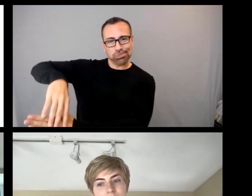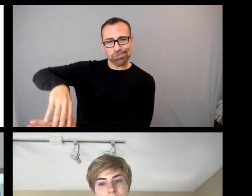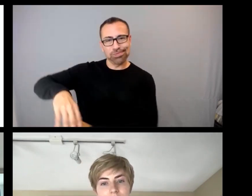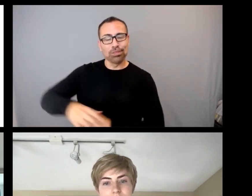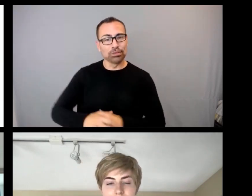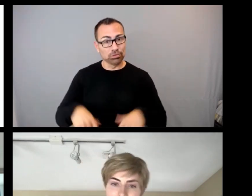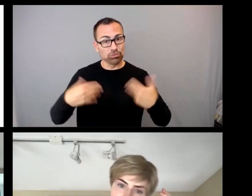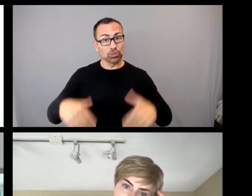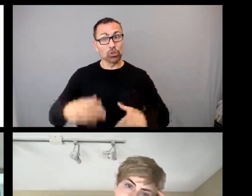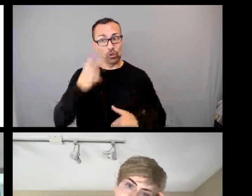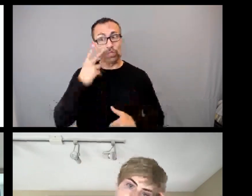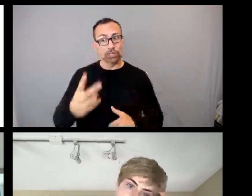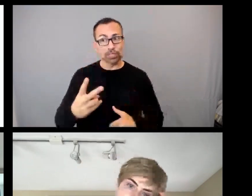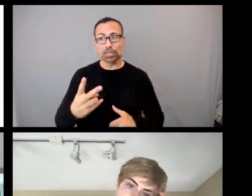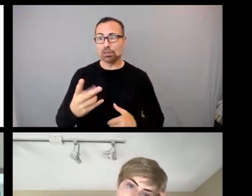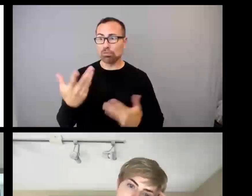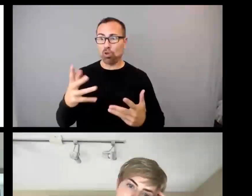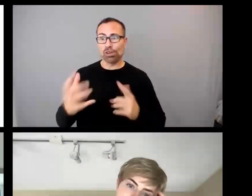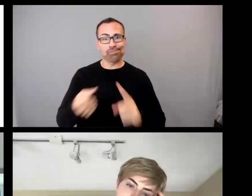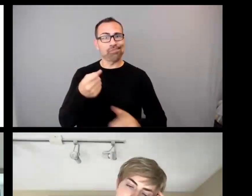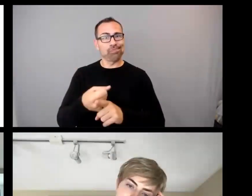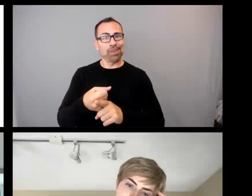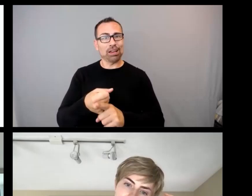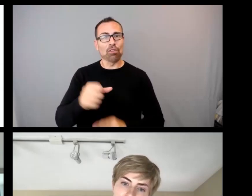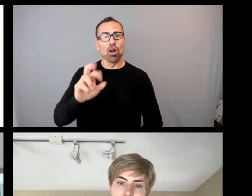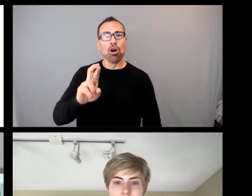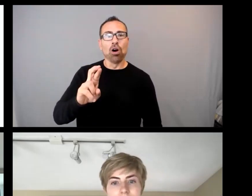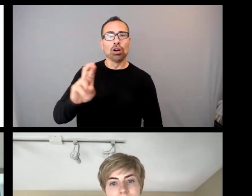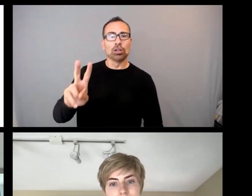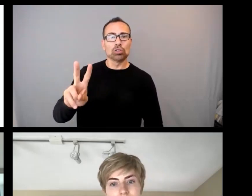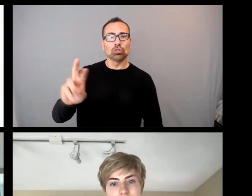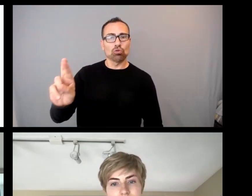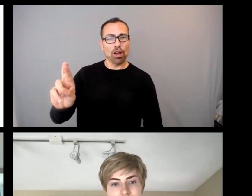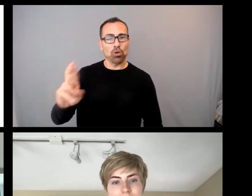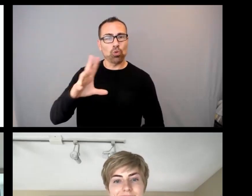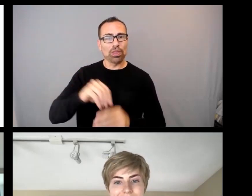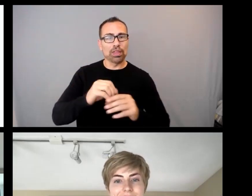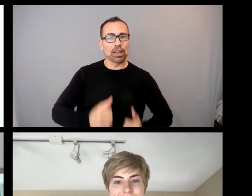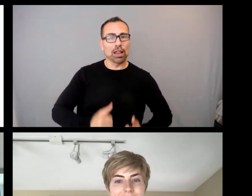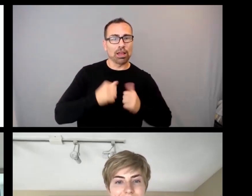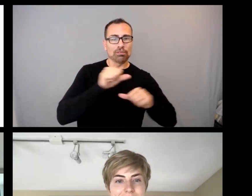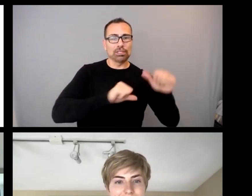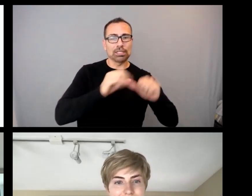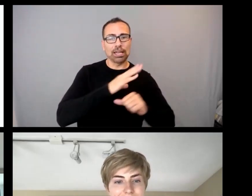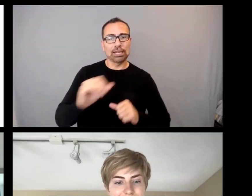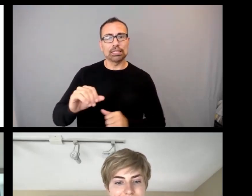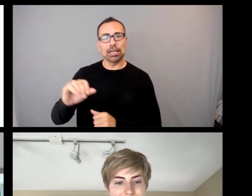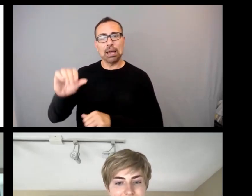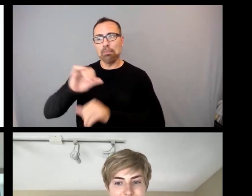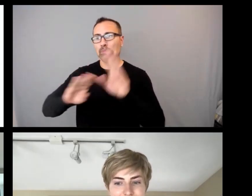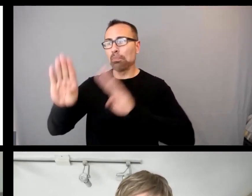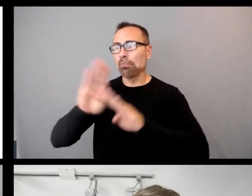of ready-to-run already at a lot of life science and biotech companies.